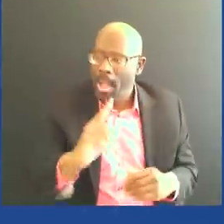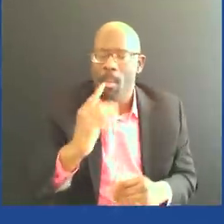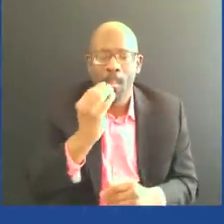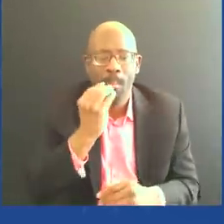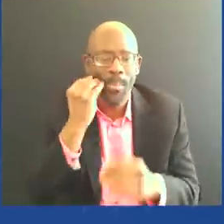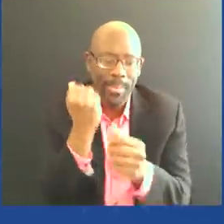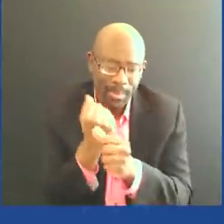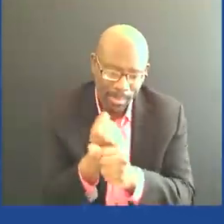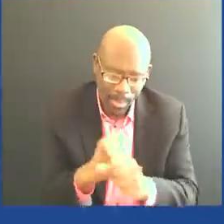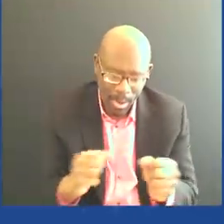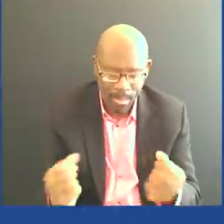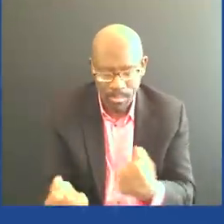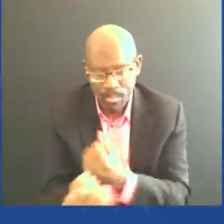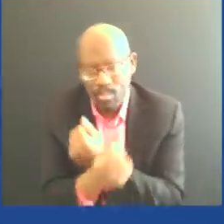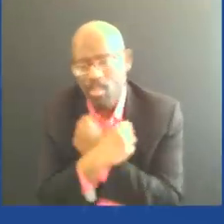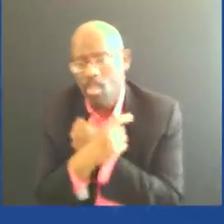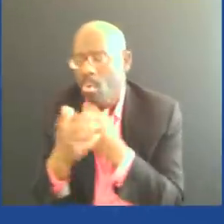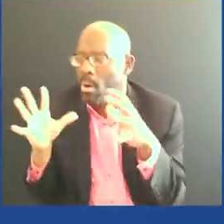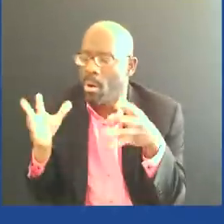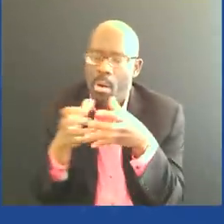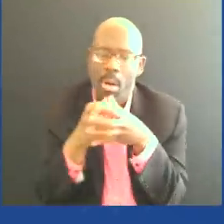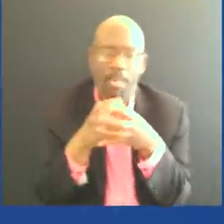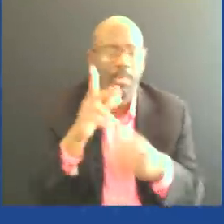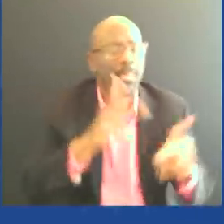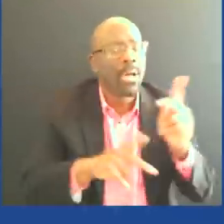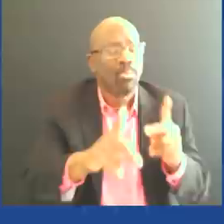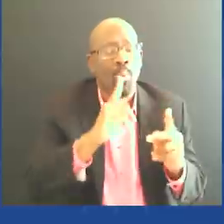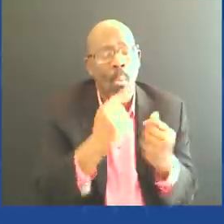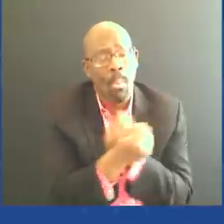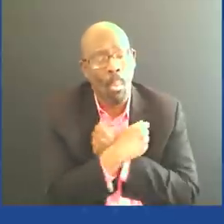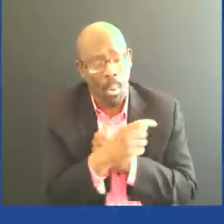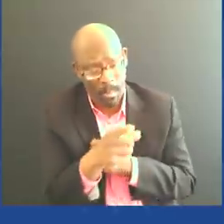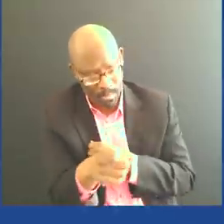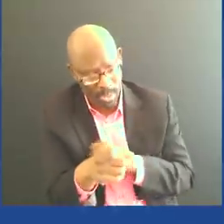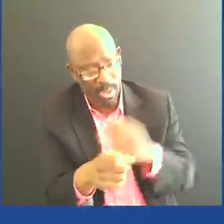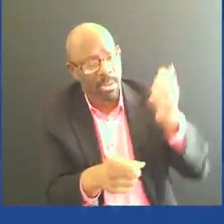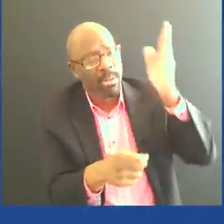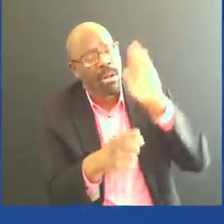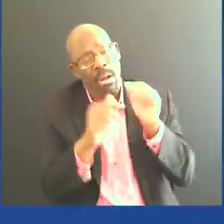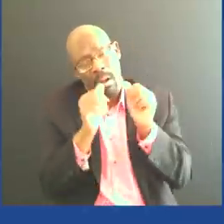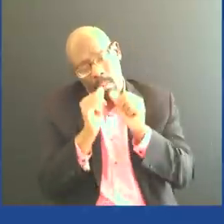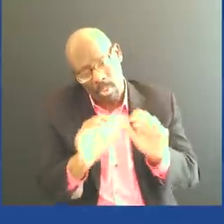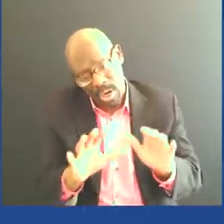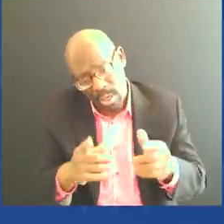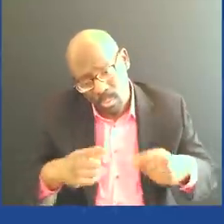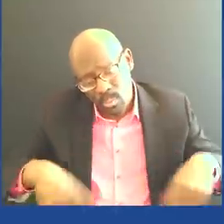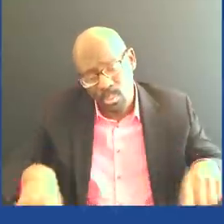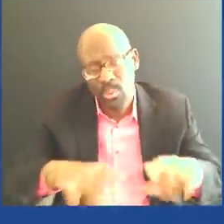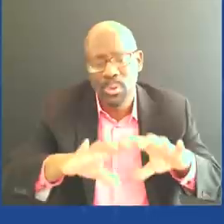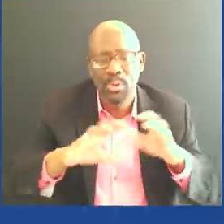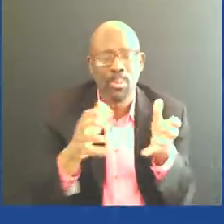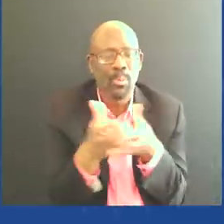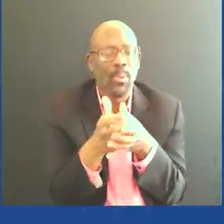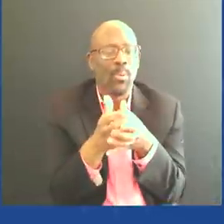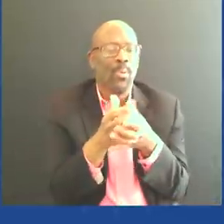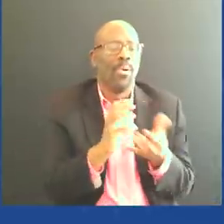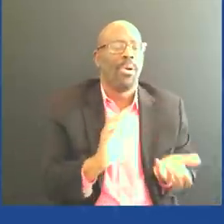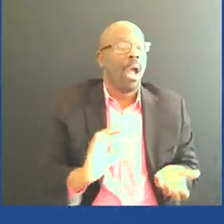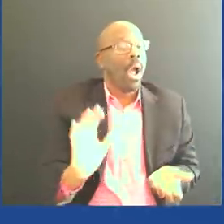And may God bless our troops and your families, no matter where your journey takes